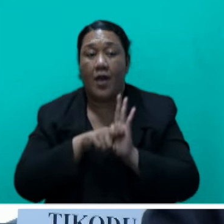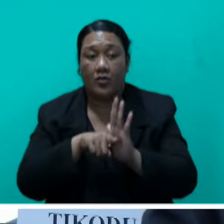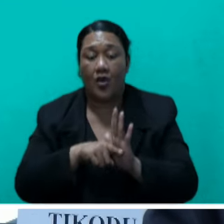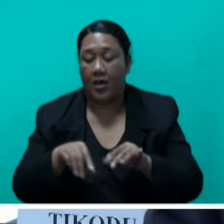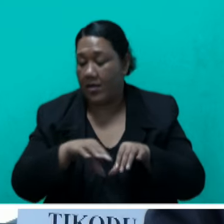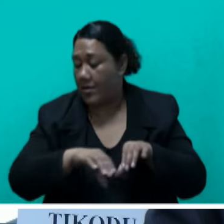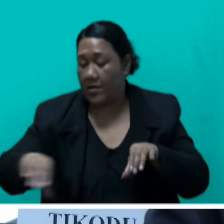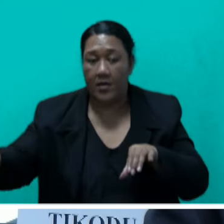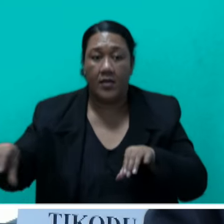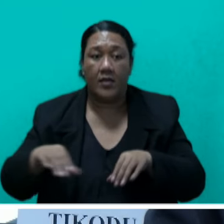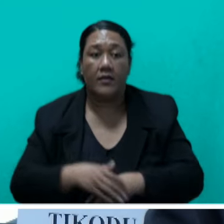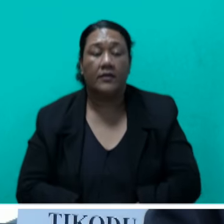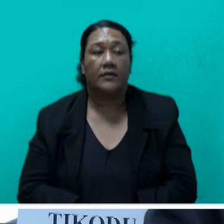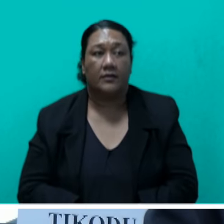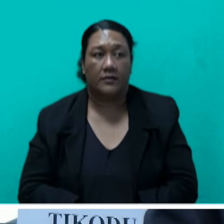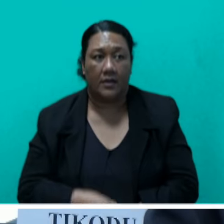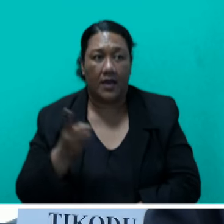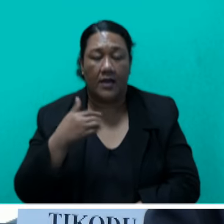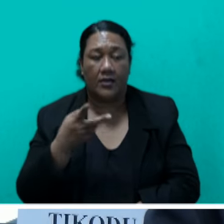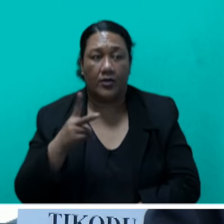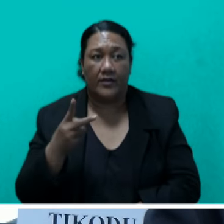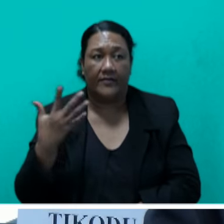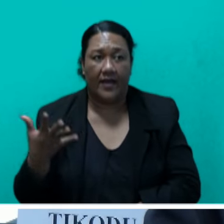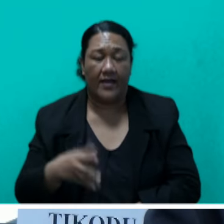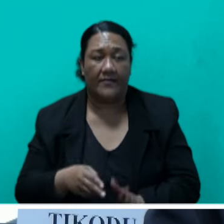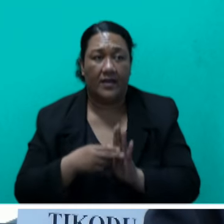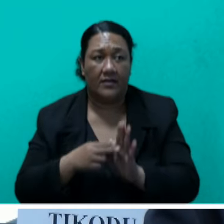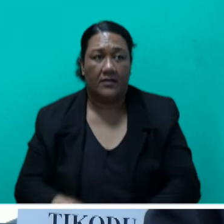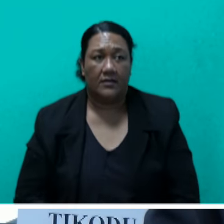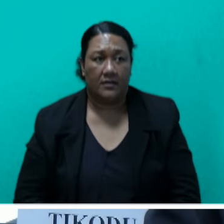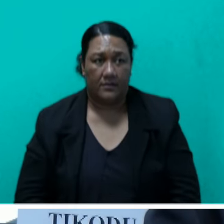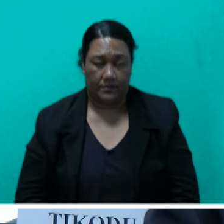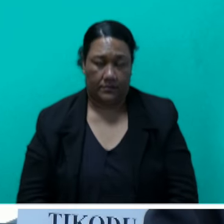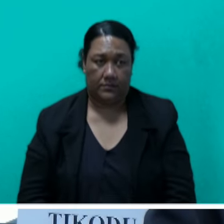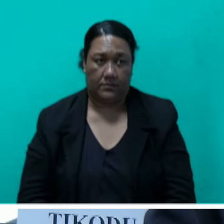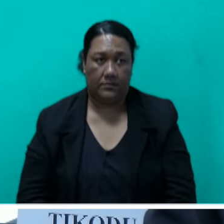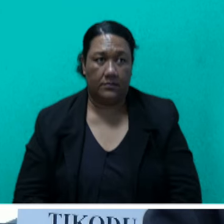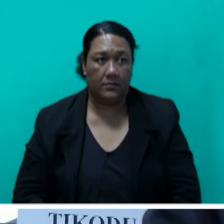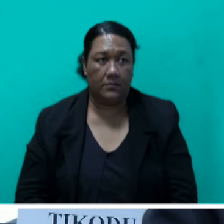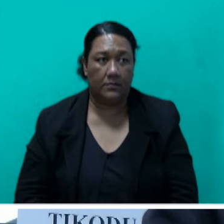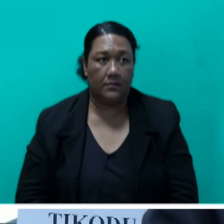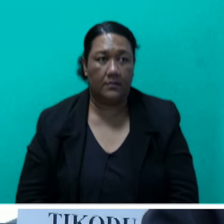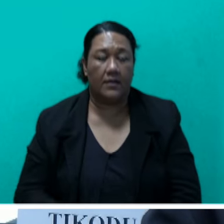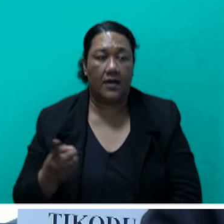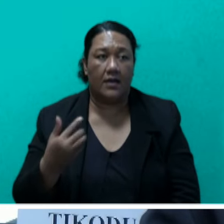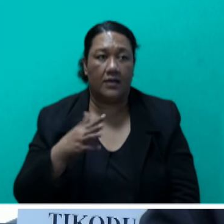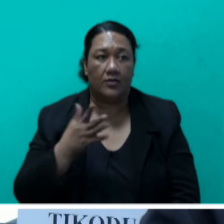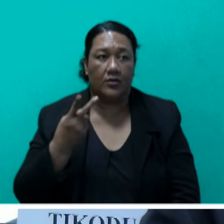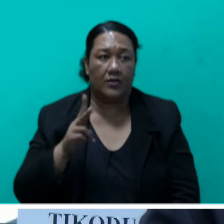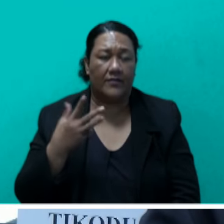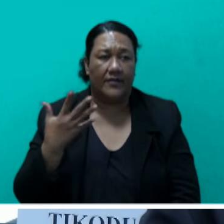135 kilometers only operational. Rarawai has 130 kilometers, of which only 125 kilometers is